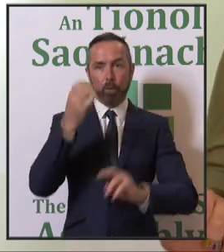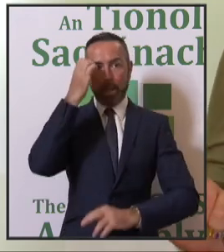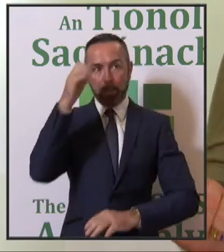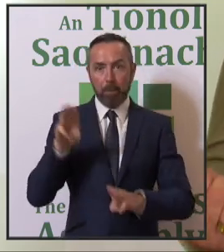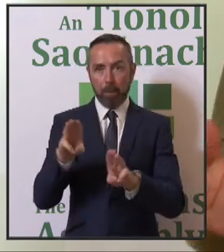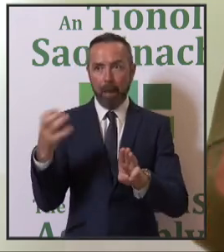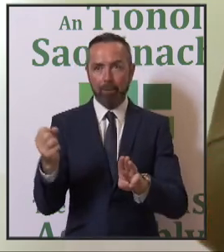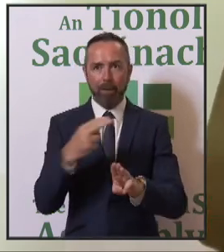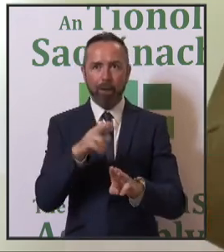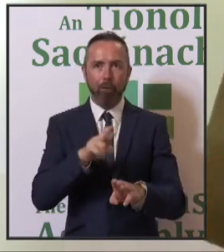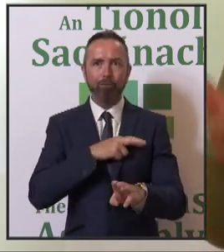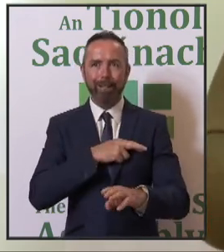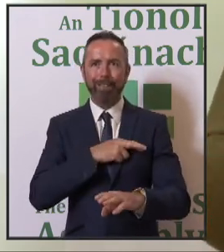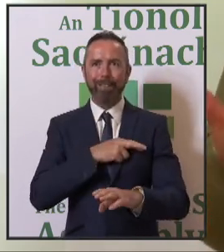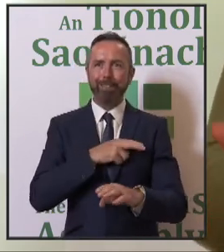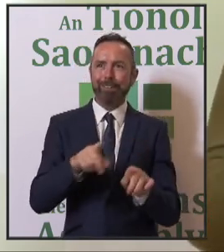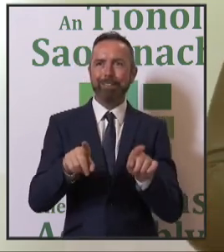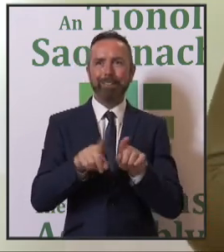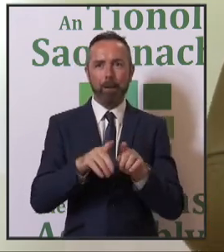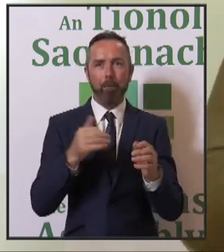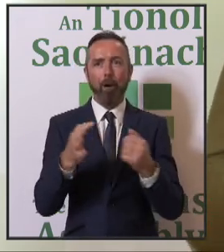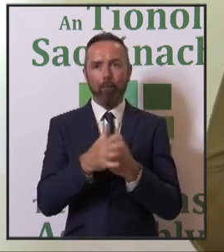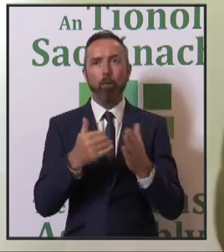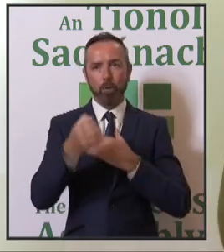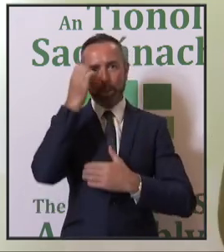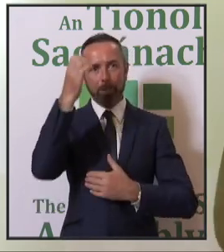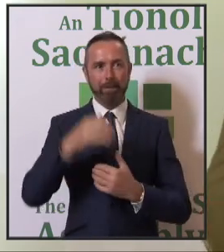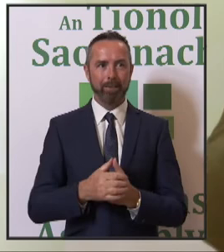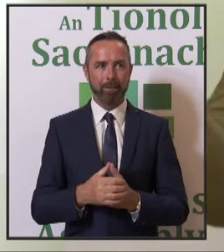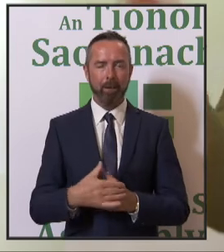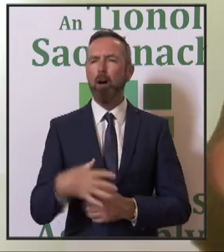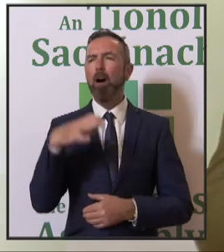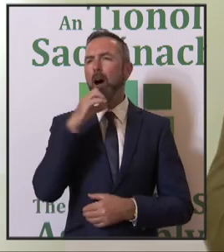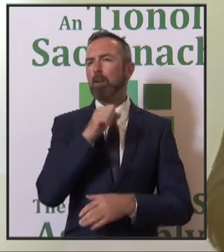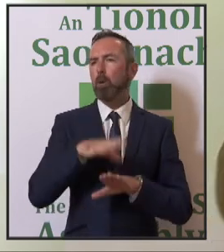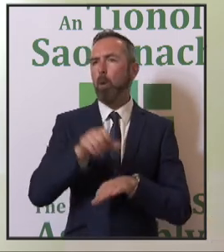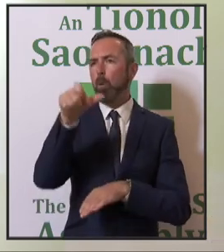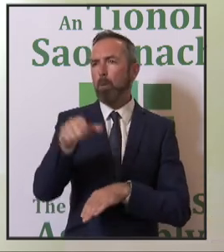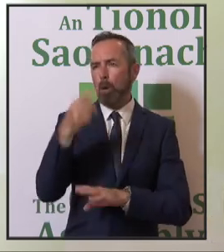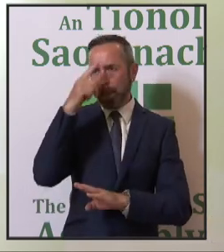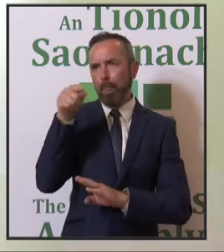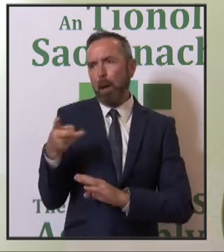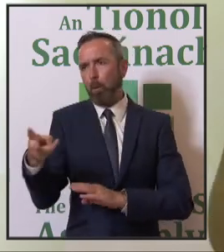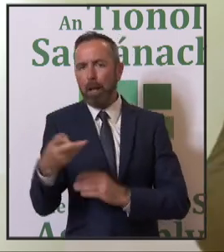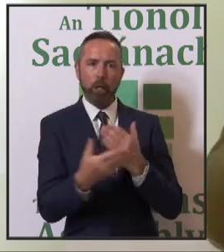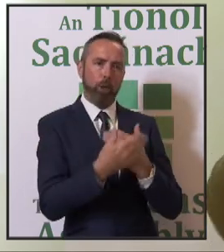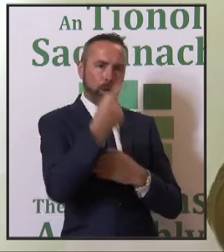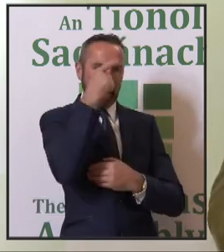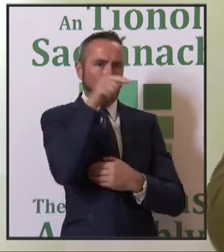expect people to have isn't necessarily true either, that, you know, you might assume, oh, an older person will think this, a younger person will think